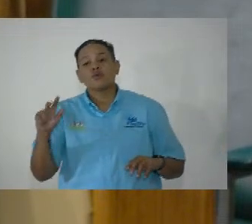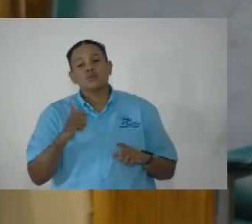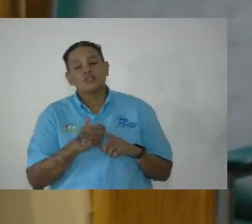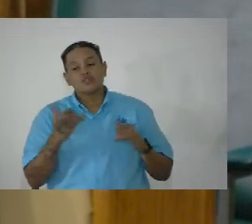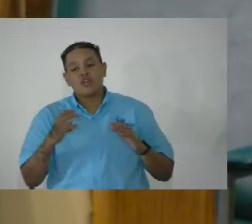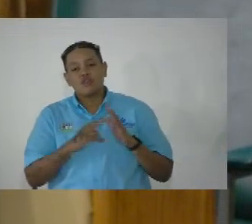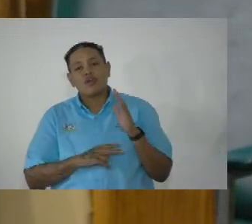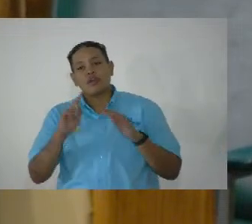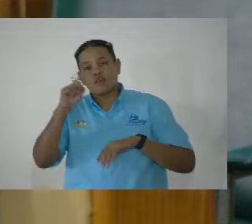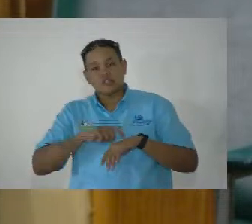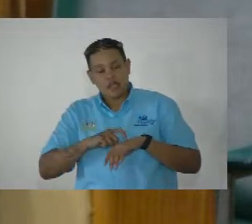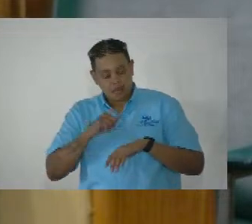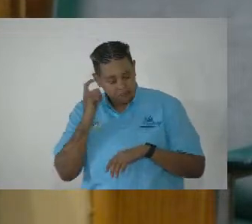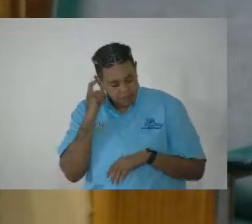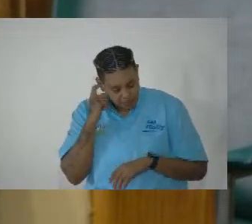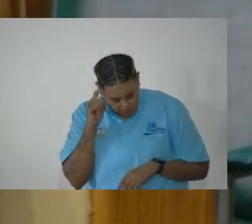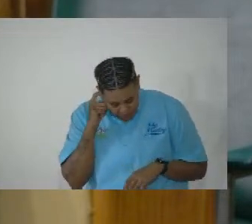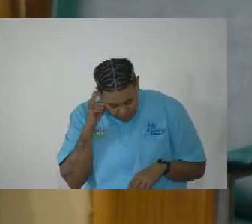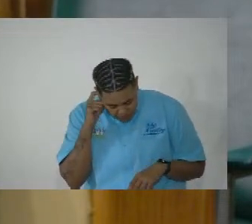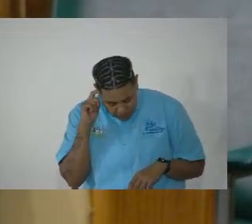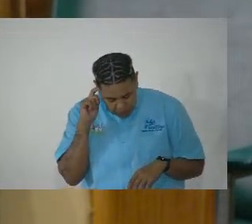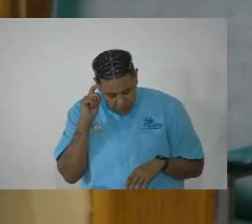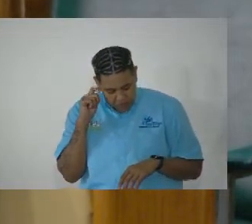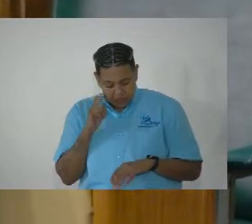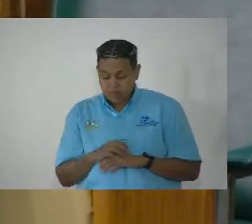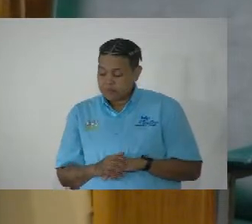be read a first time. Thanks, Minister Clark.